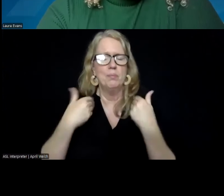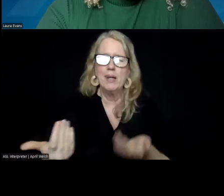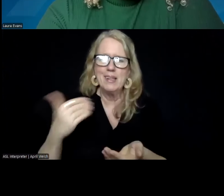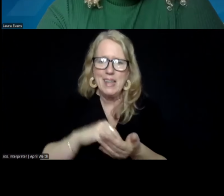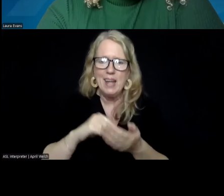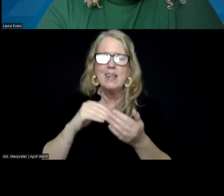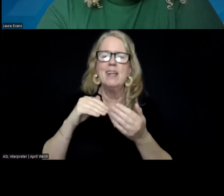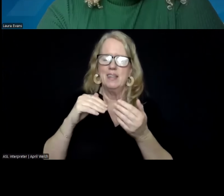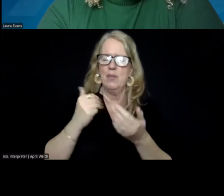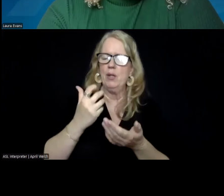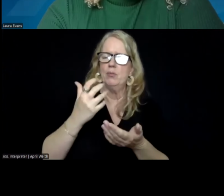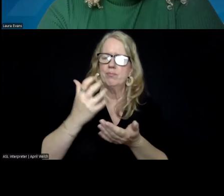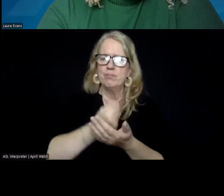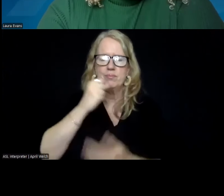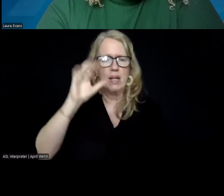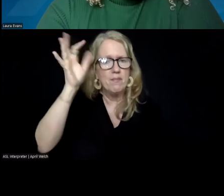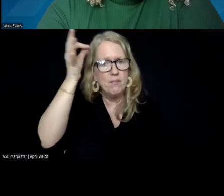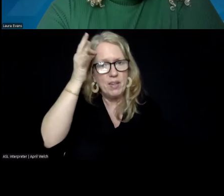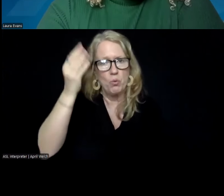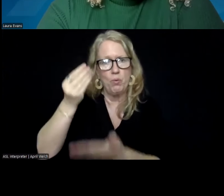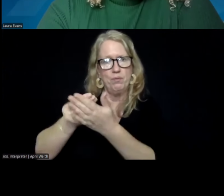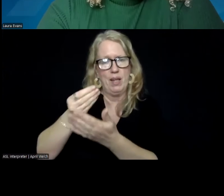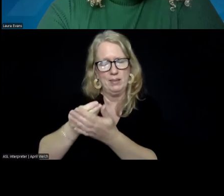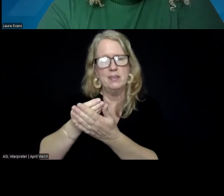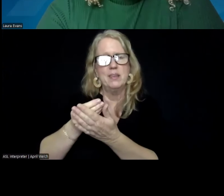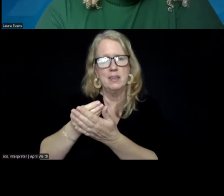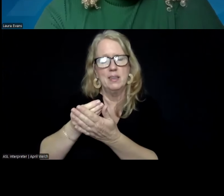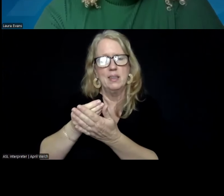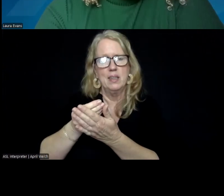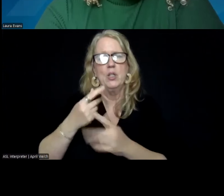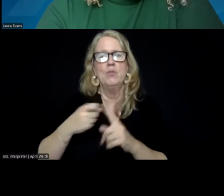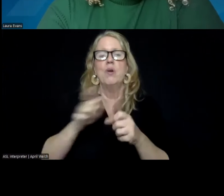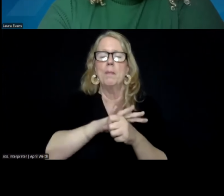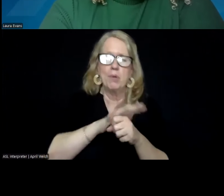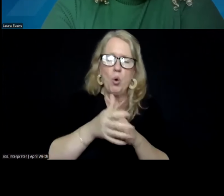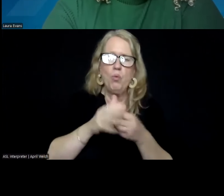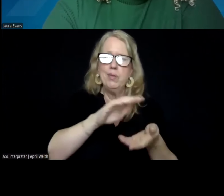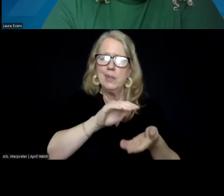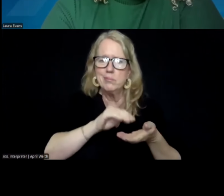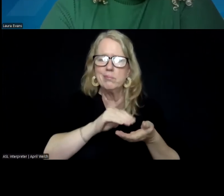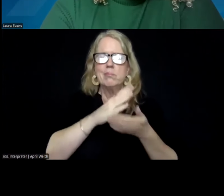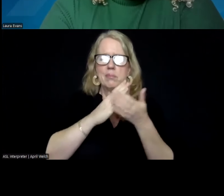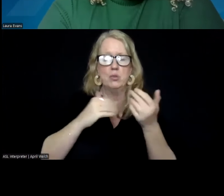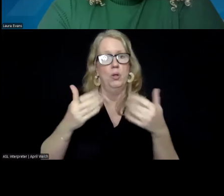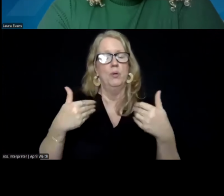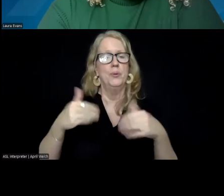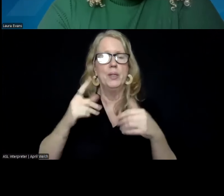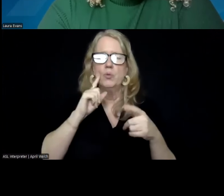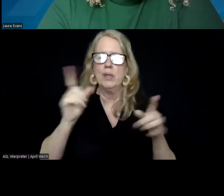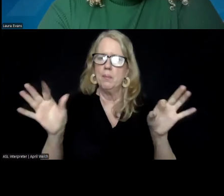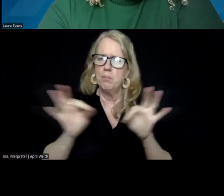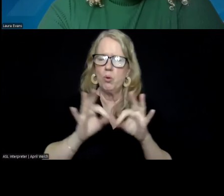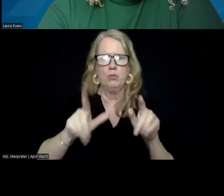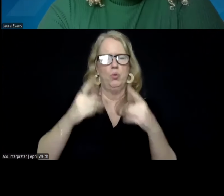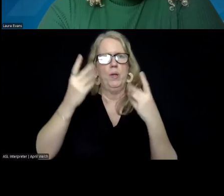they are utilizing federal funds from COVID supplements and others. So again, it's really important to think